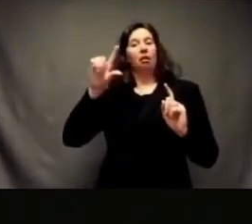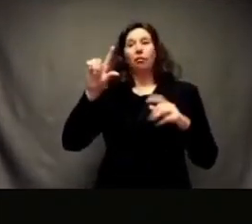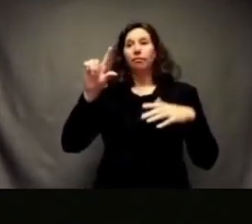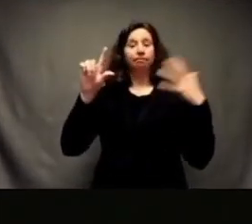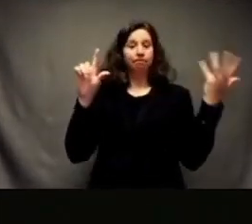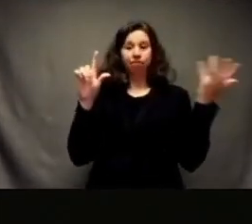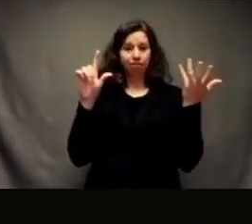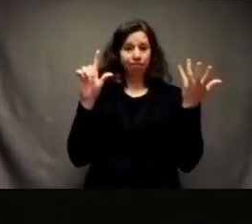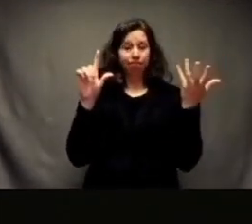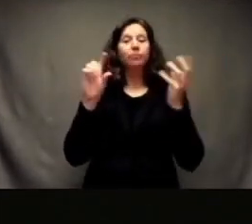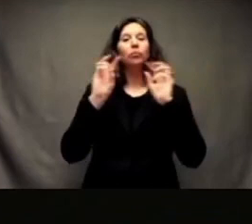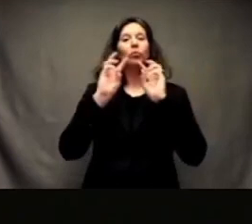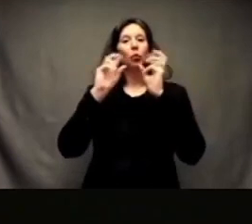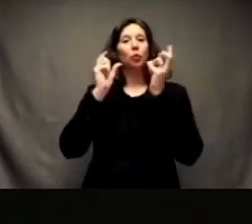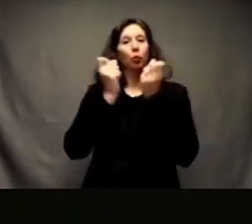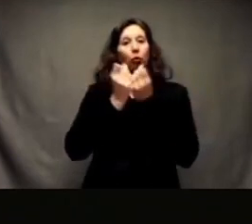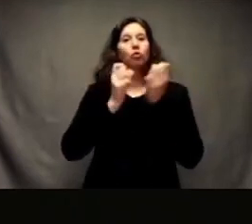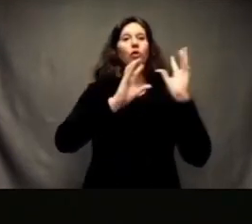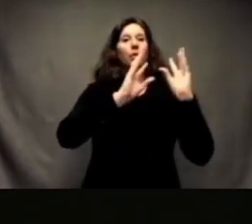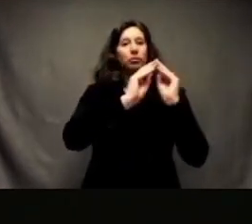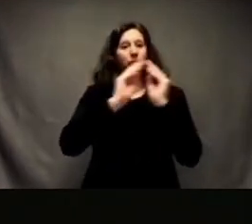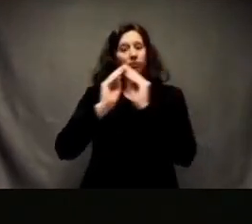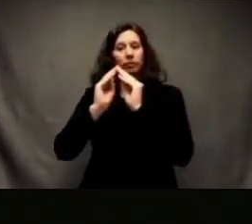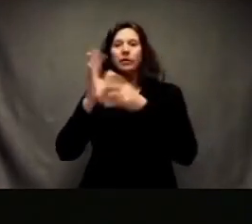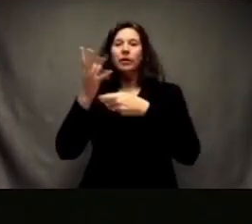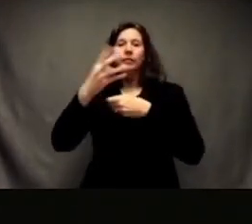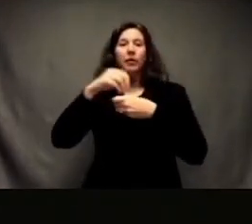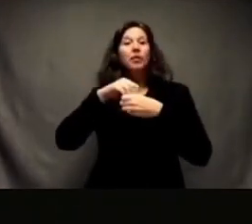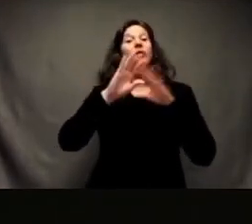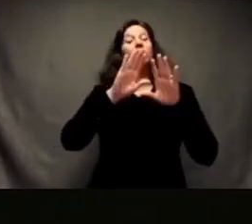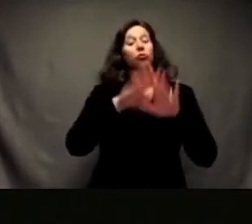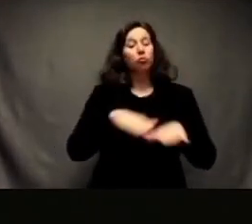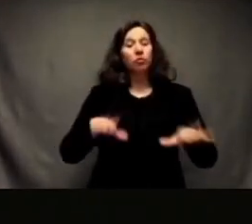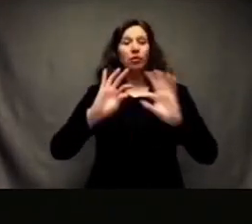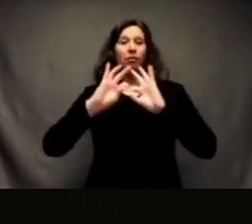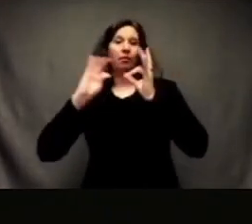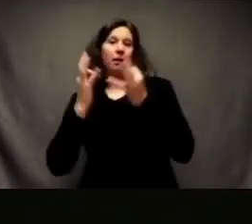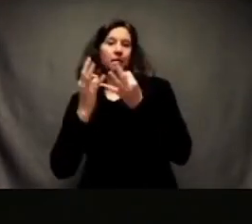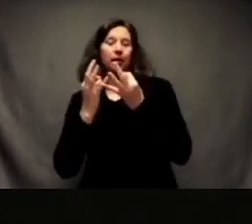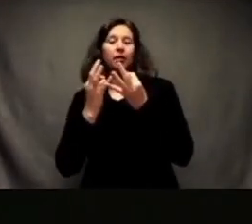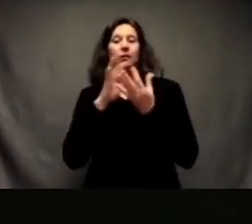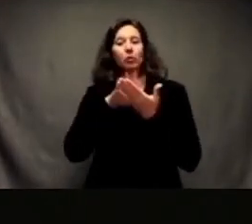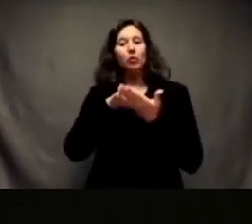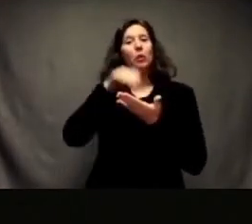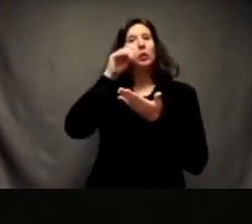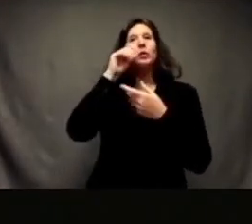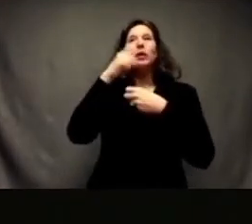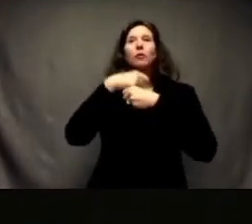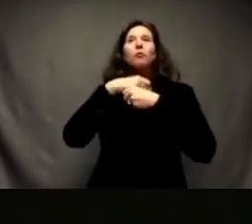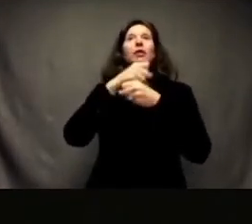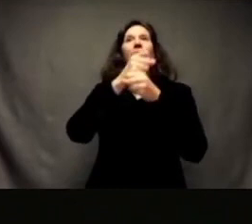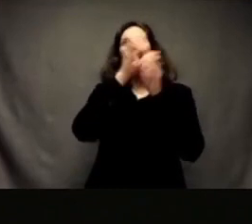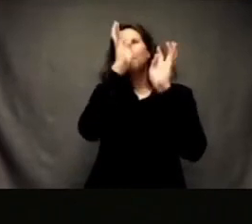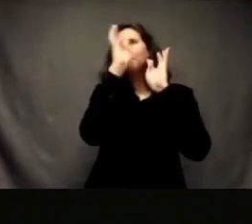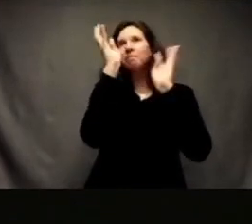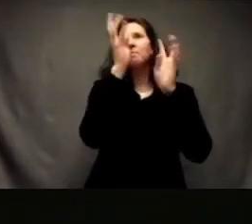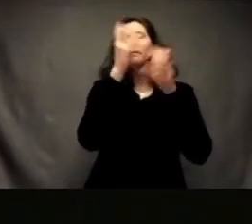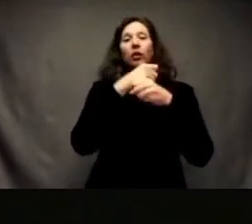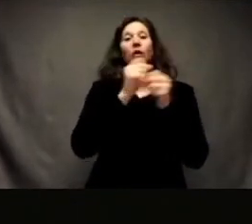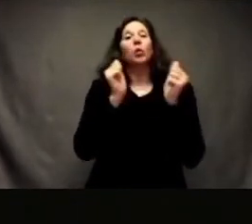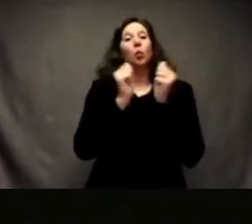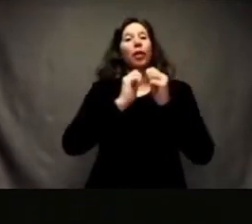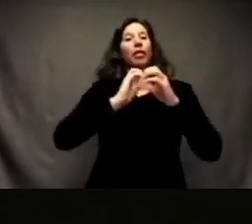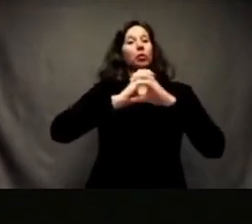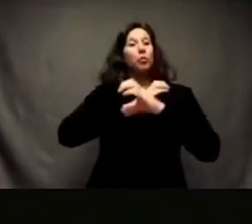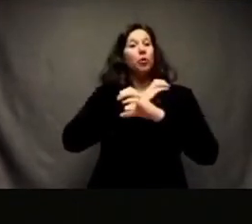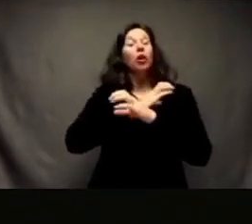is a workshop series that engages children and their families to learn and create together with computing